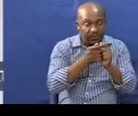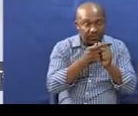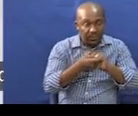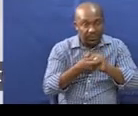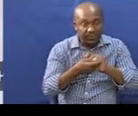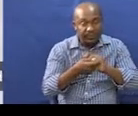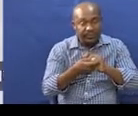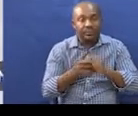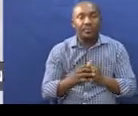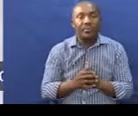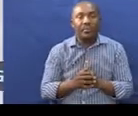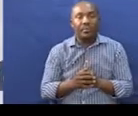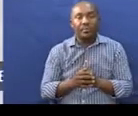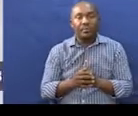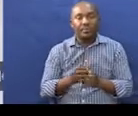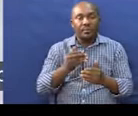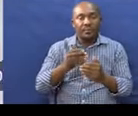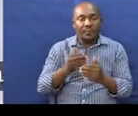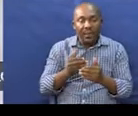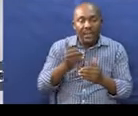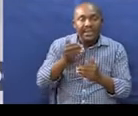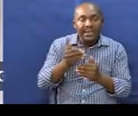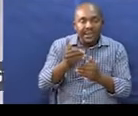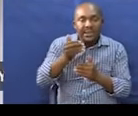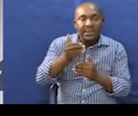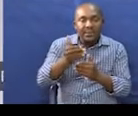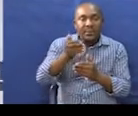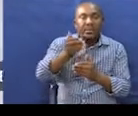of color change